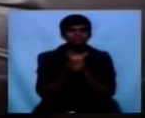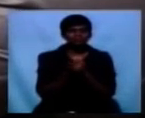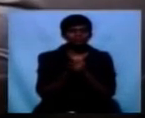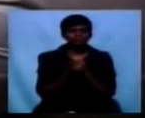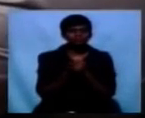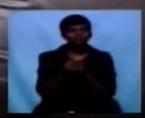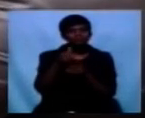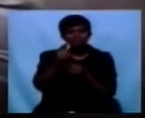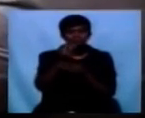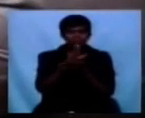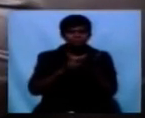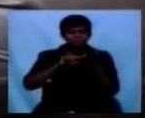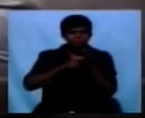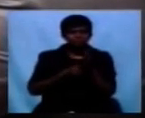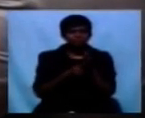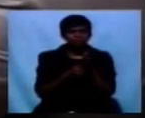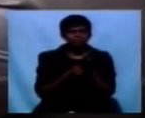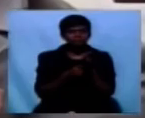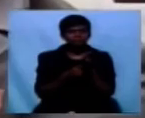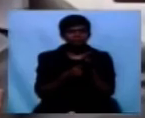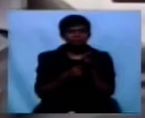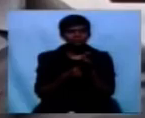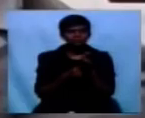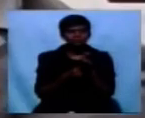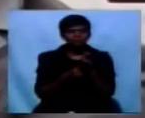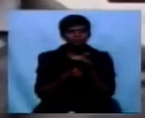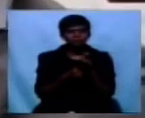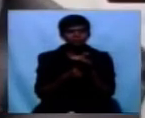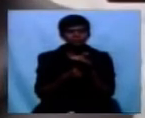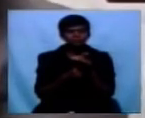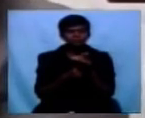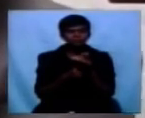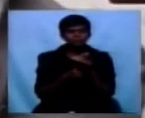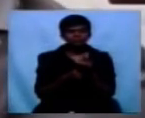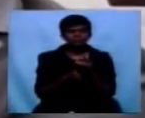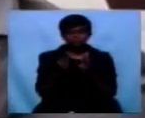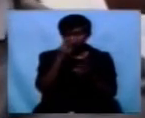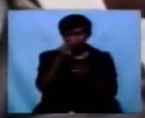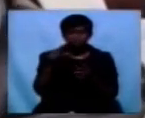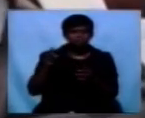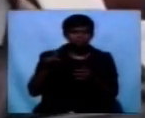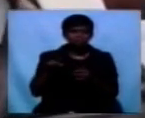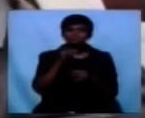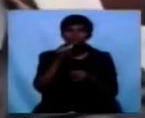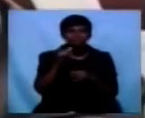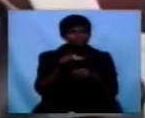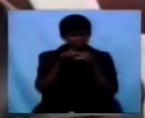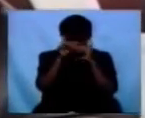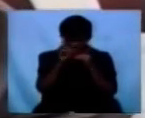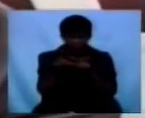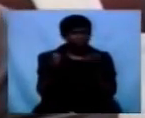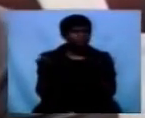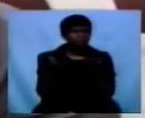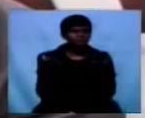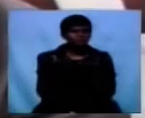Were you at some point? Far from reality, Grevajo. Look at the need. It's not a populist decision. These